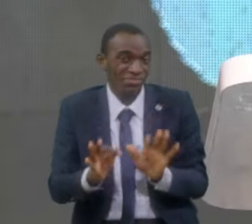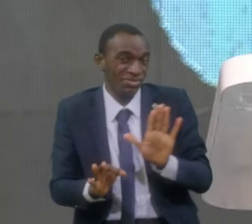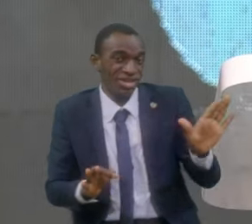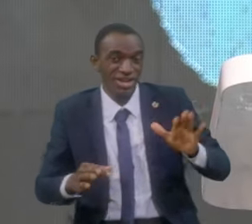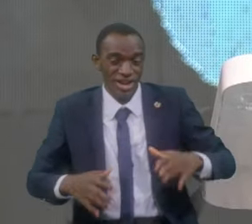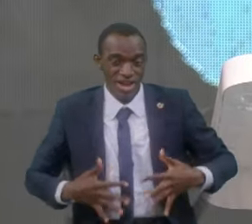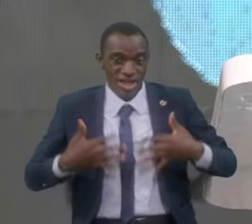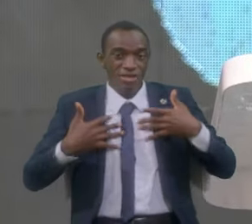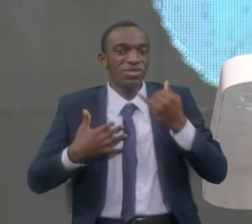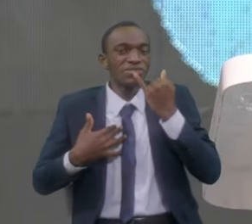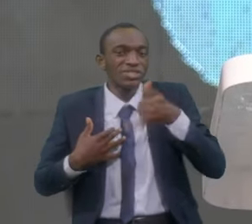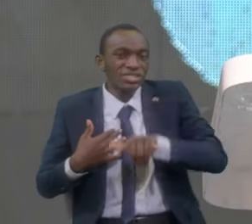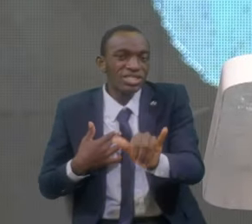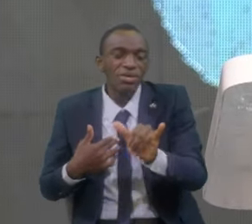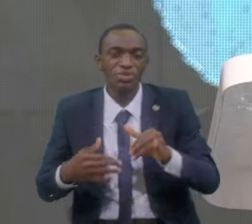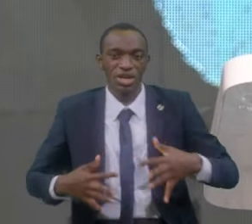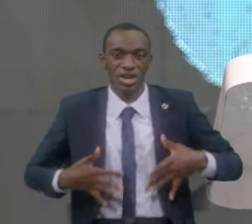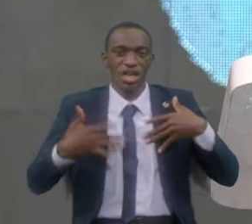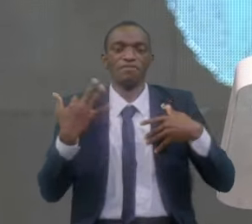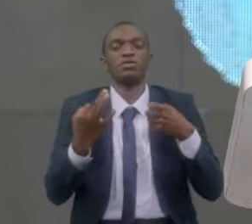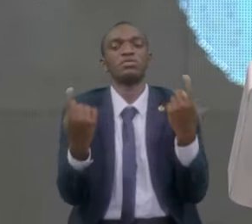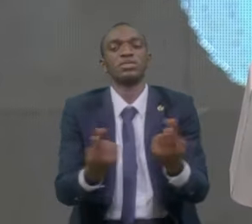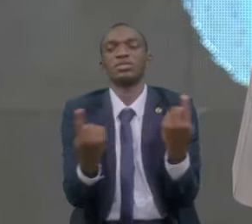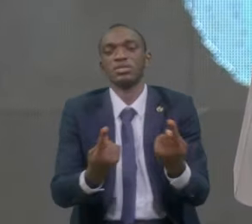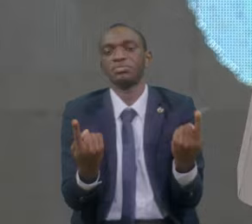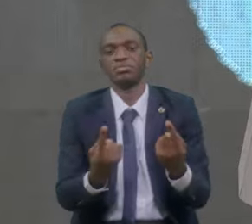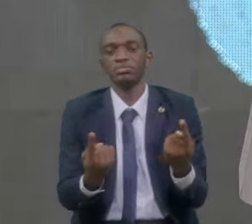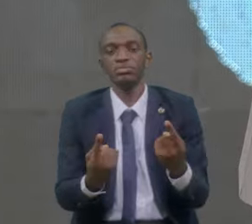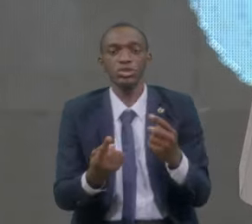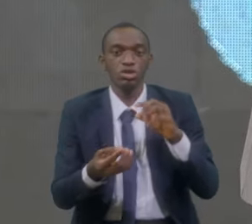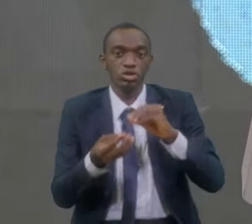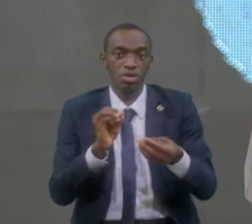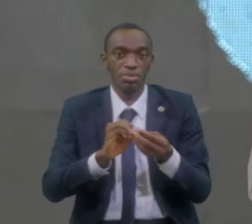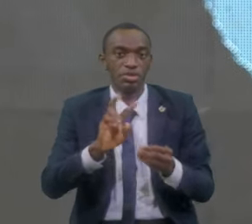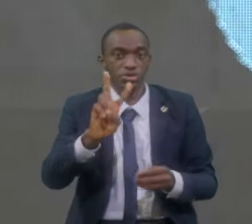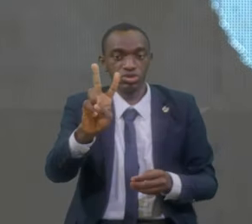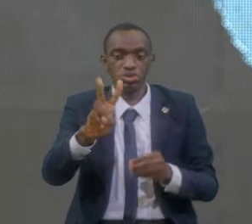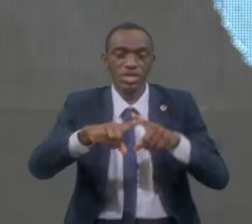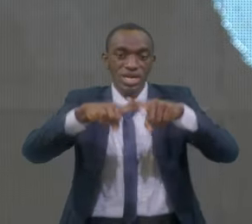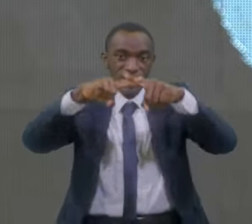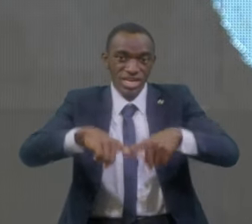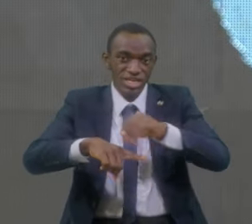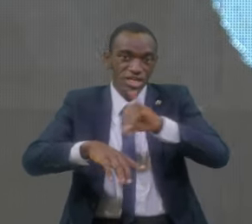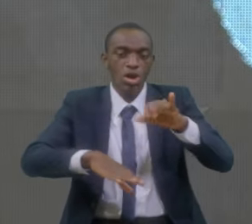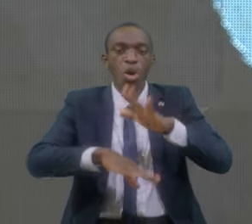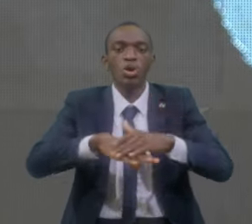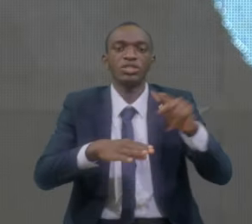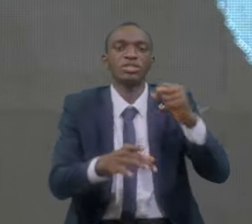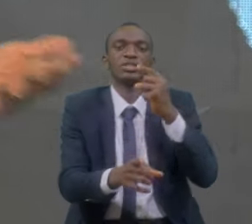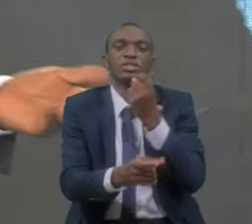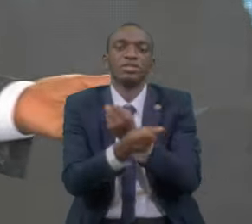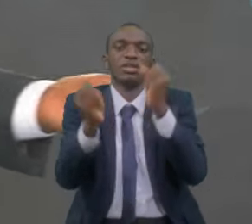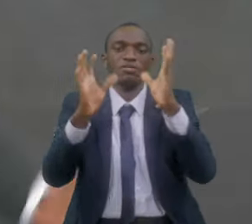two, leaning on the justifier for transforming conversion. Number three